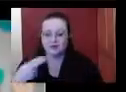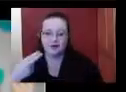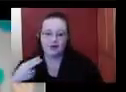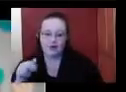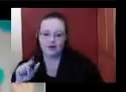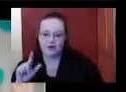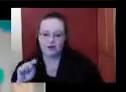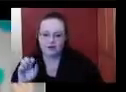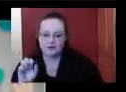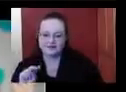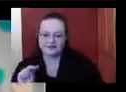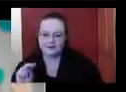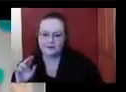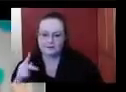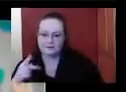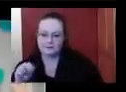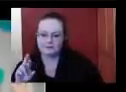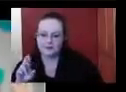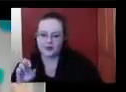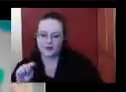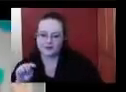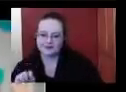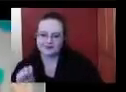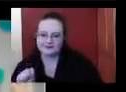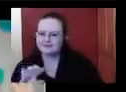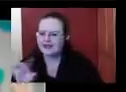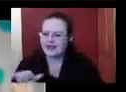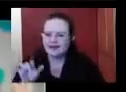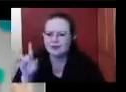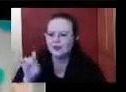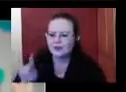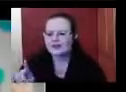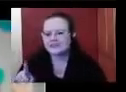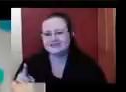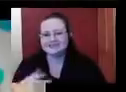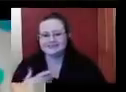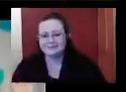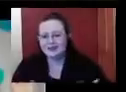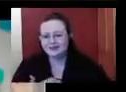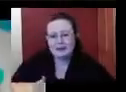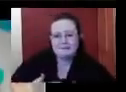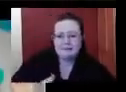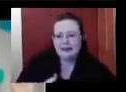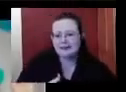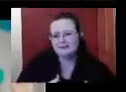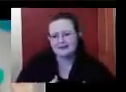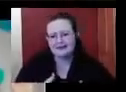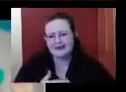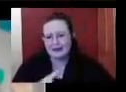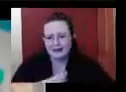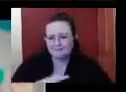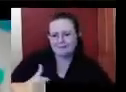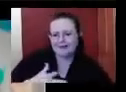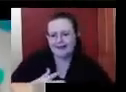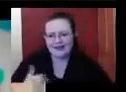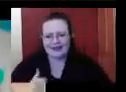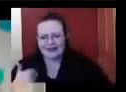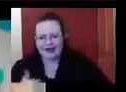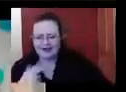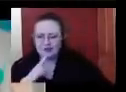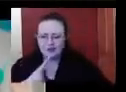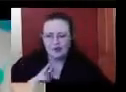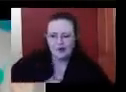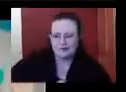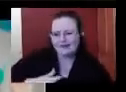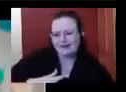Parents. If you have any parenting questions, from the early years of toddler tantrums to the teen years, remember,